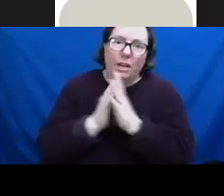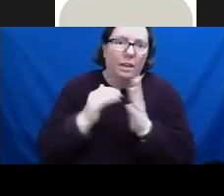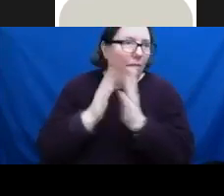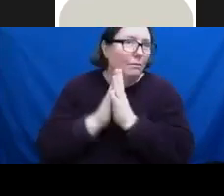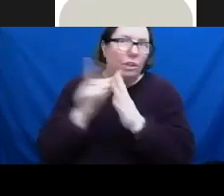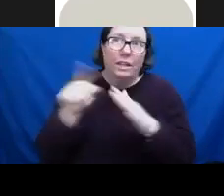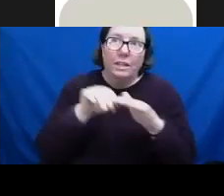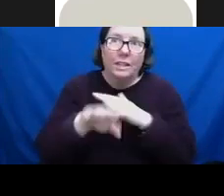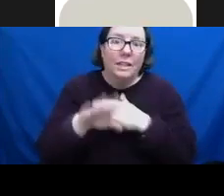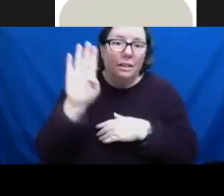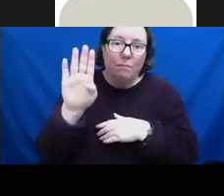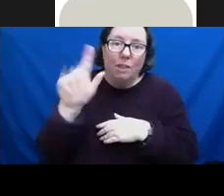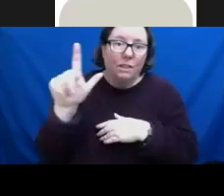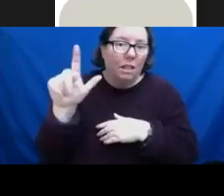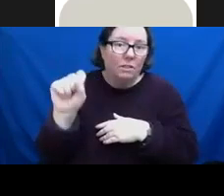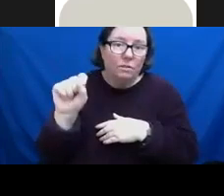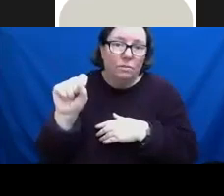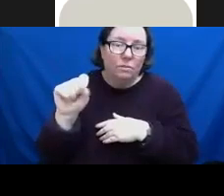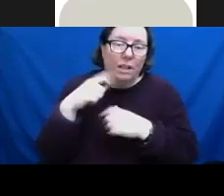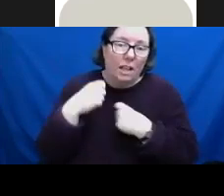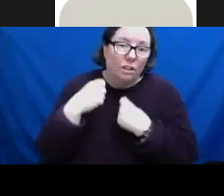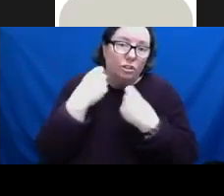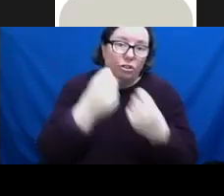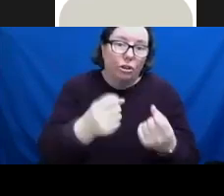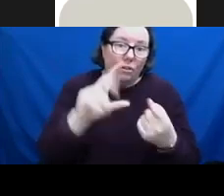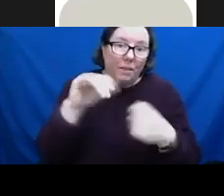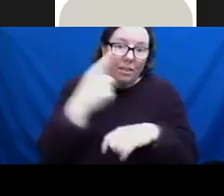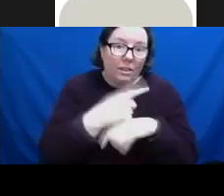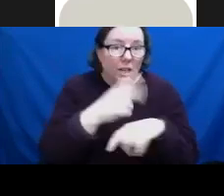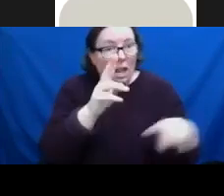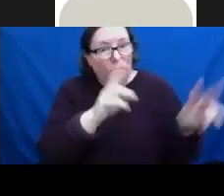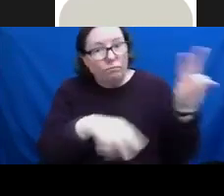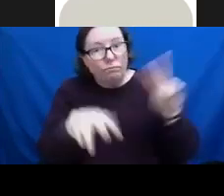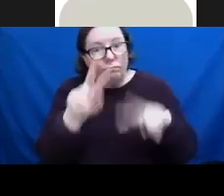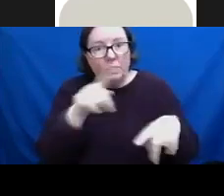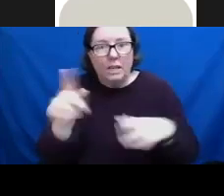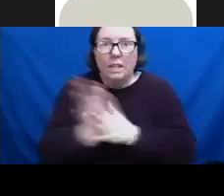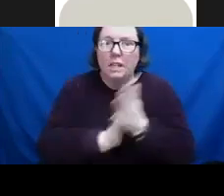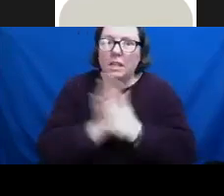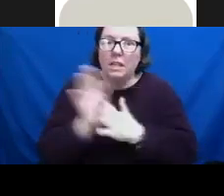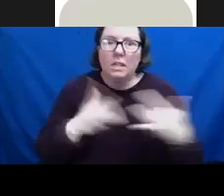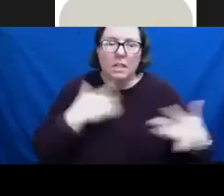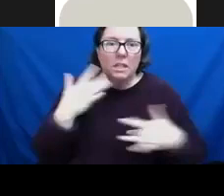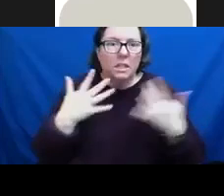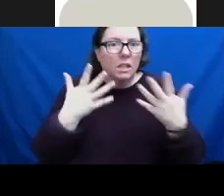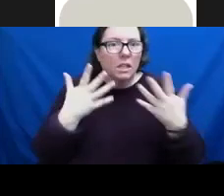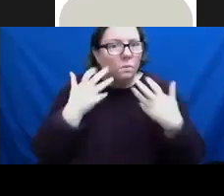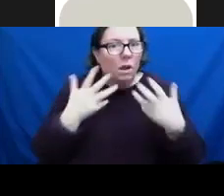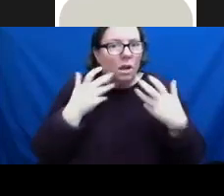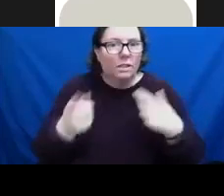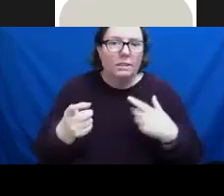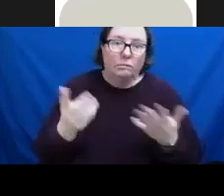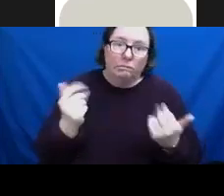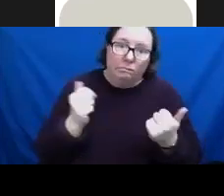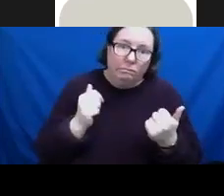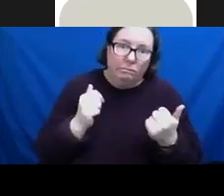he gets into Boston Latin School. I drove him over there the other day. He is so, so excited. And the last thing I